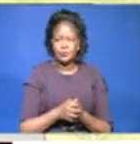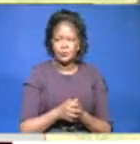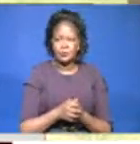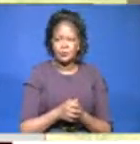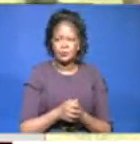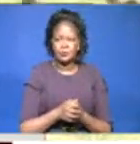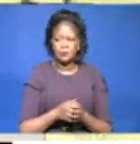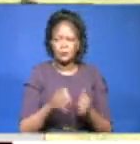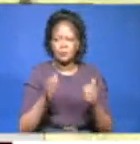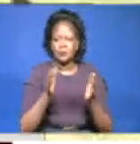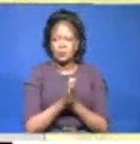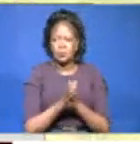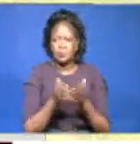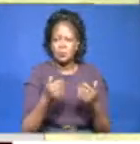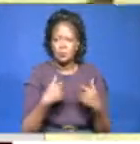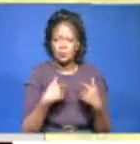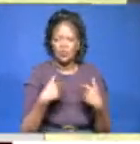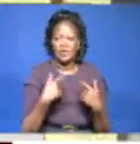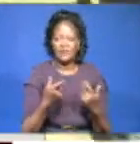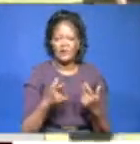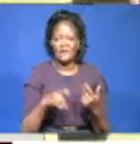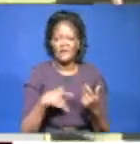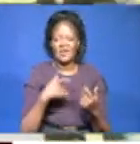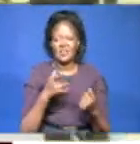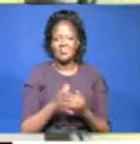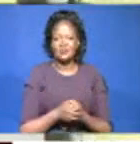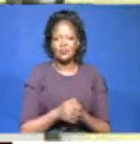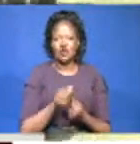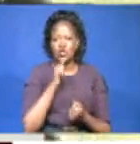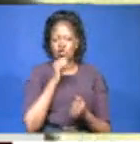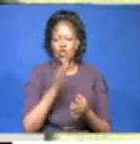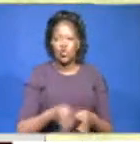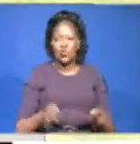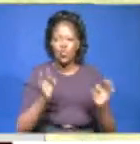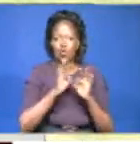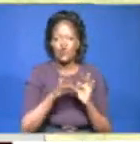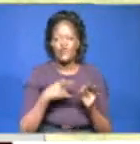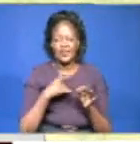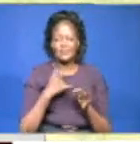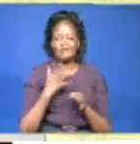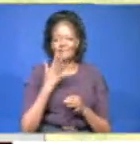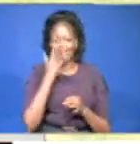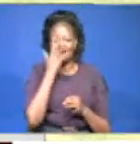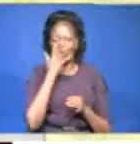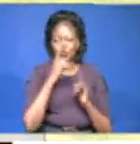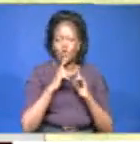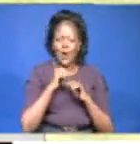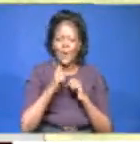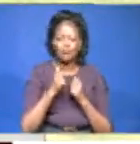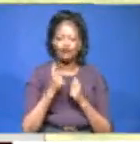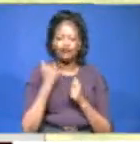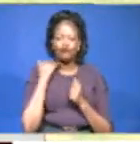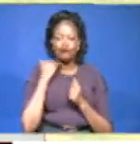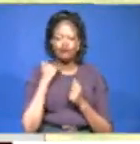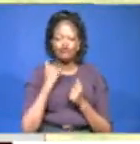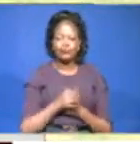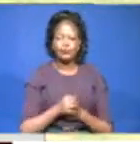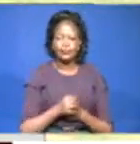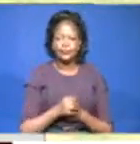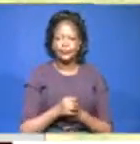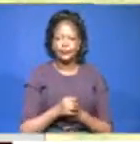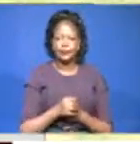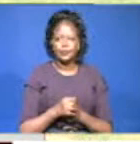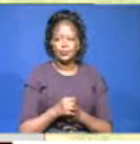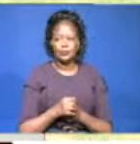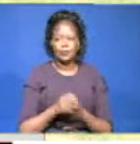there's usually that inferiority, that you feel scared talking about your menstrual hygiene or menstrual cycle. So